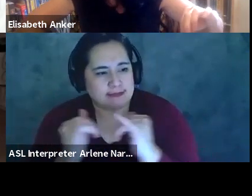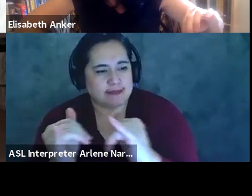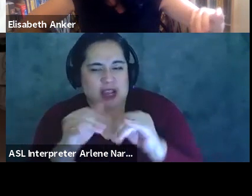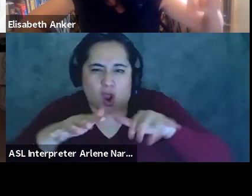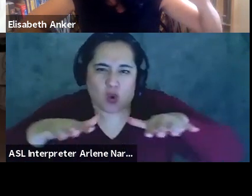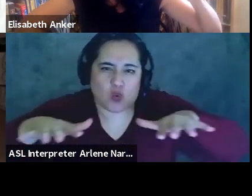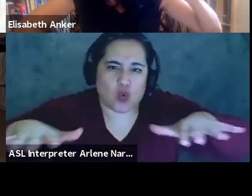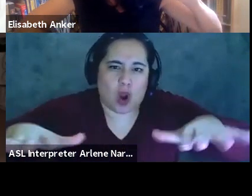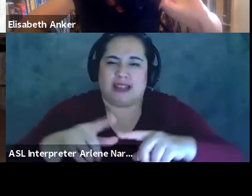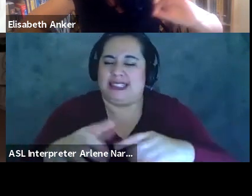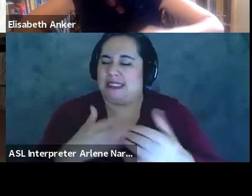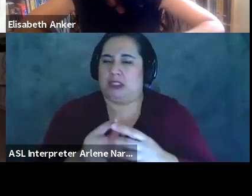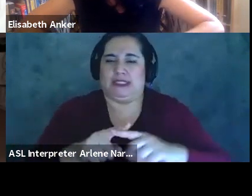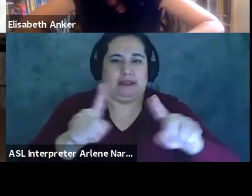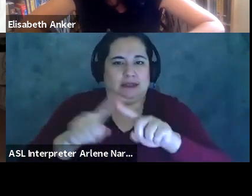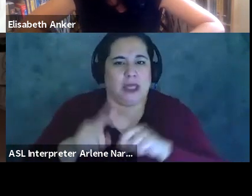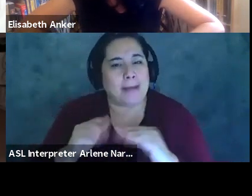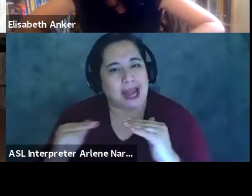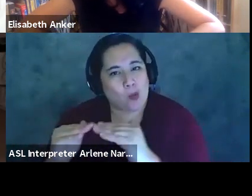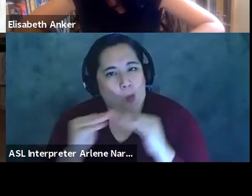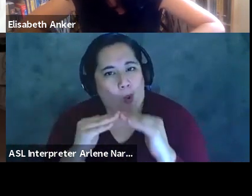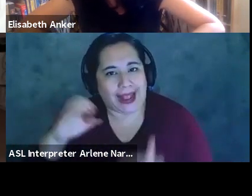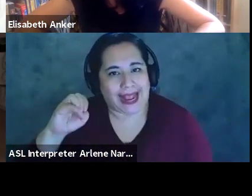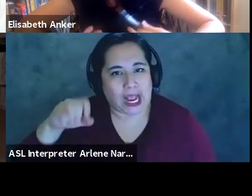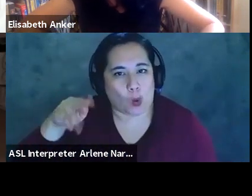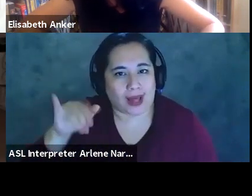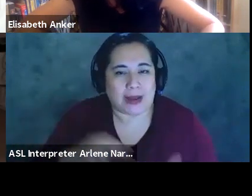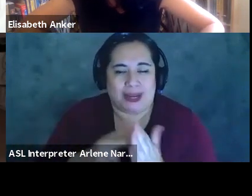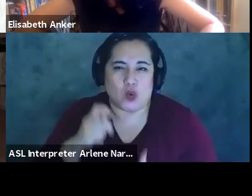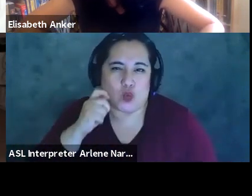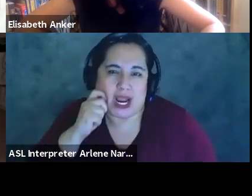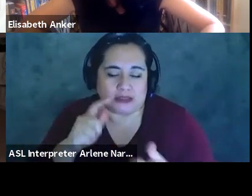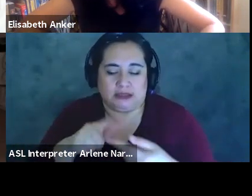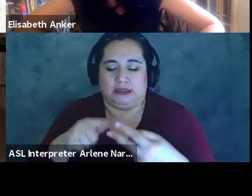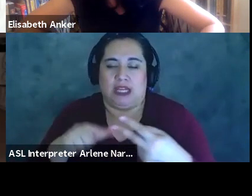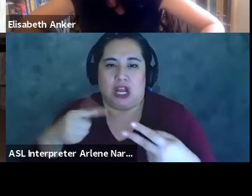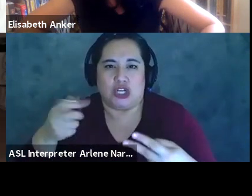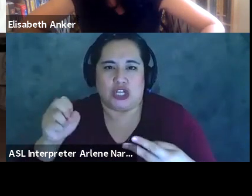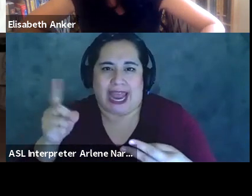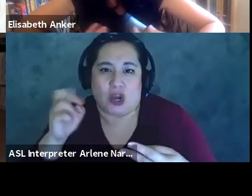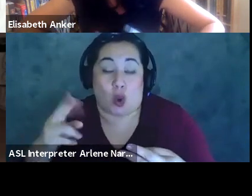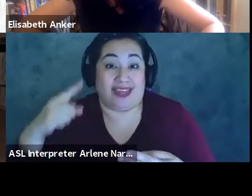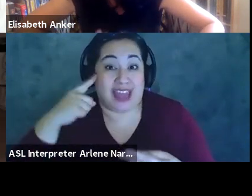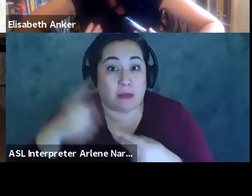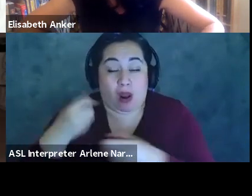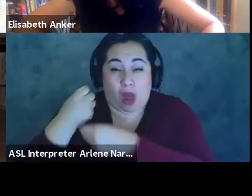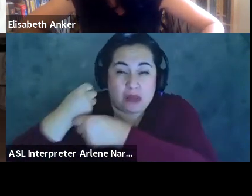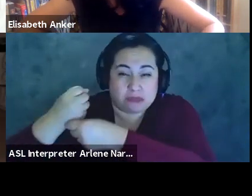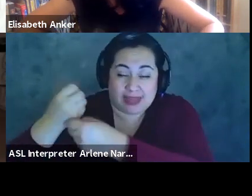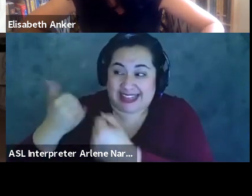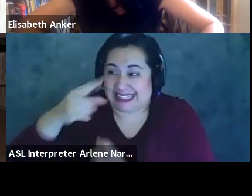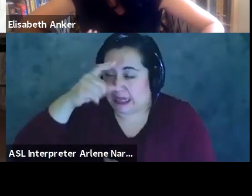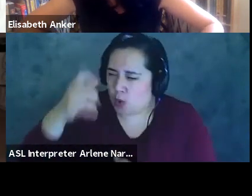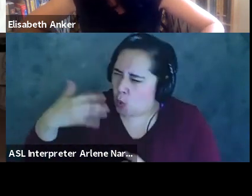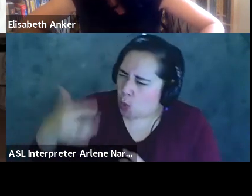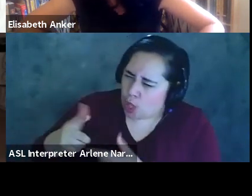across differences, you know, equality in terms of race and gender, and thinking about the uprisings this summer as the largest protests